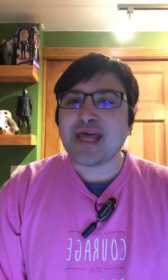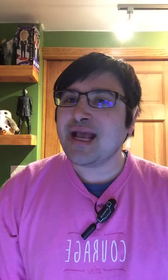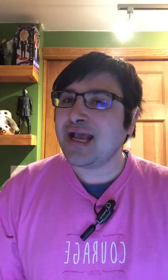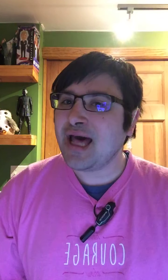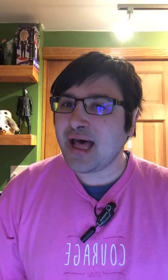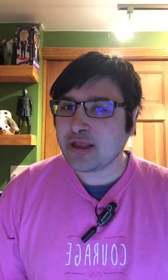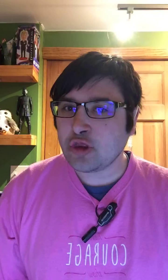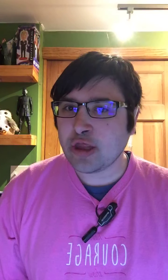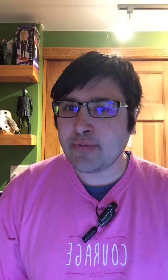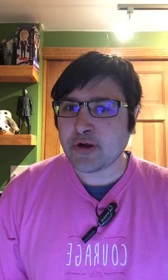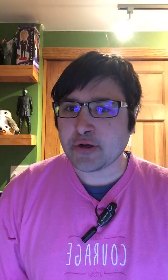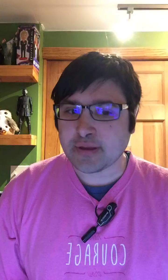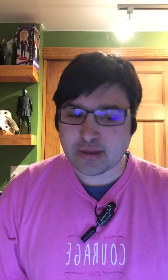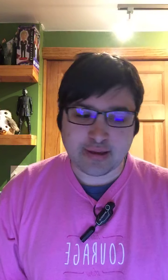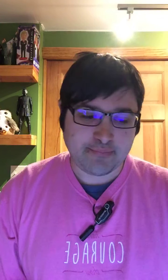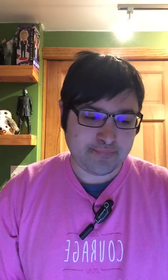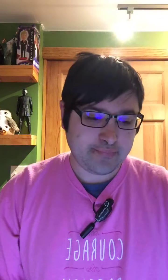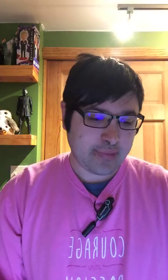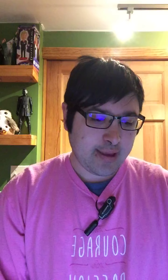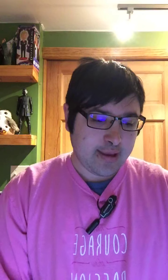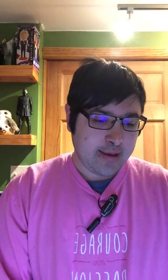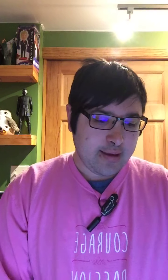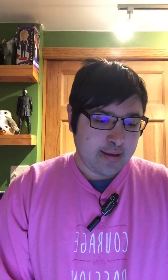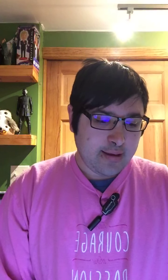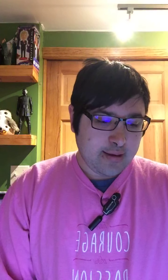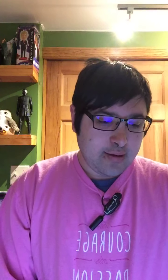with customers.